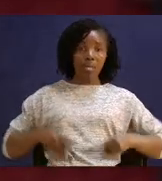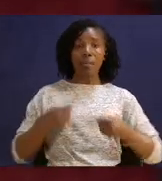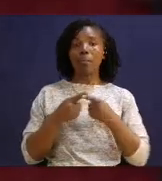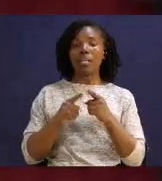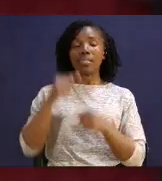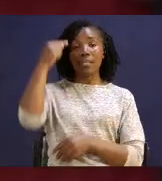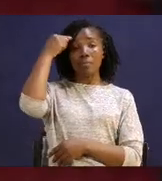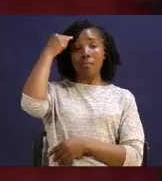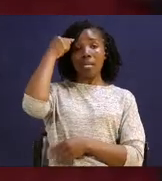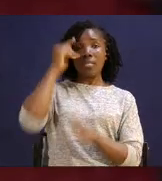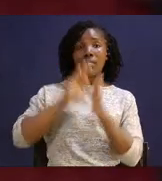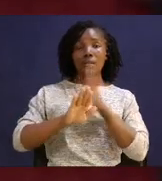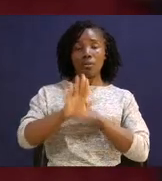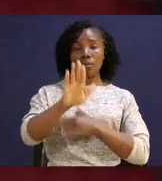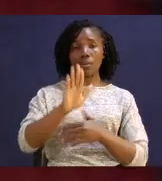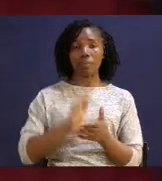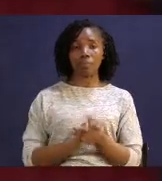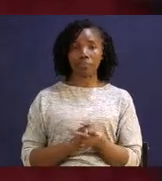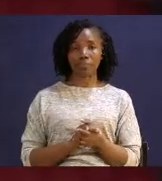your mind.